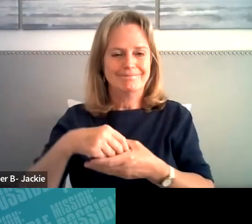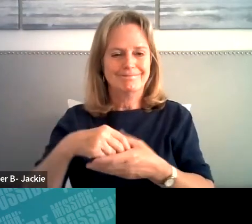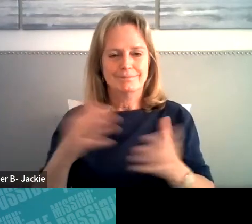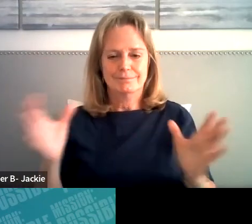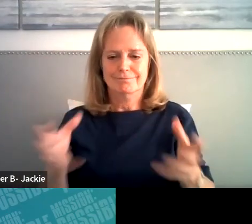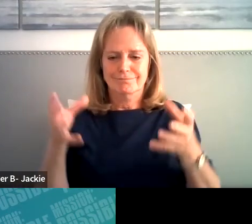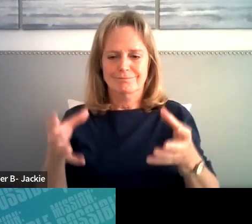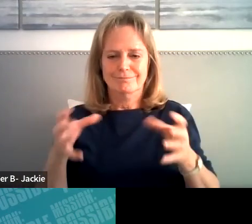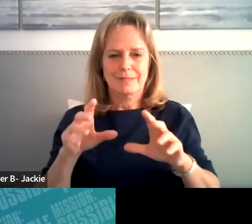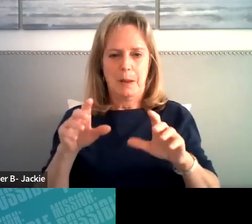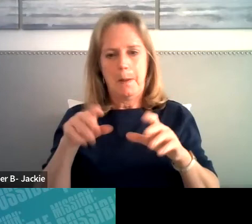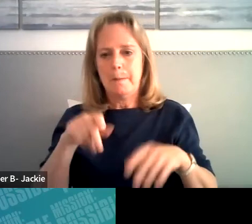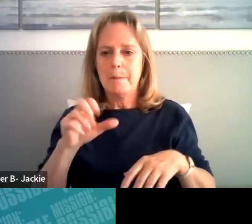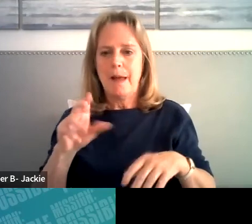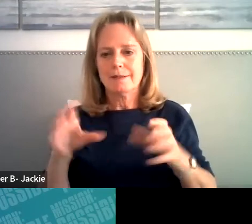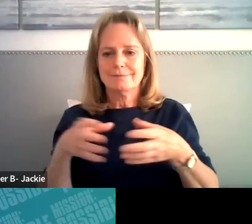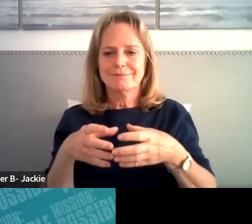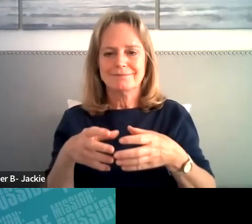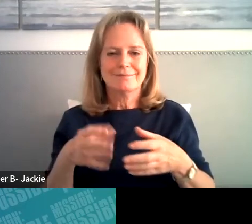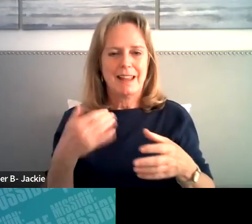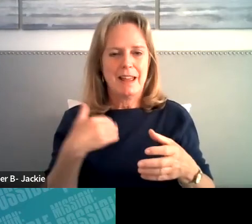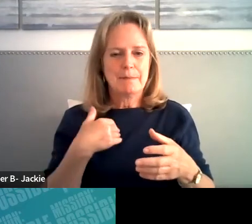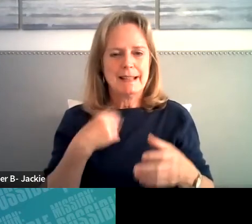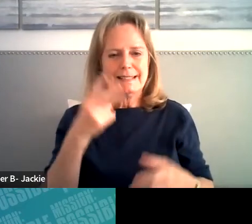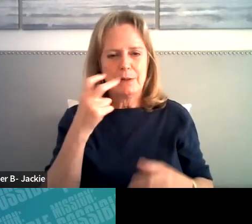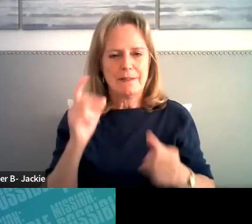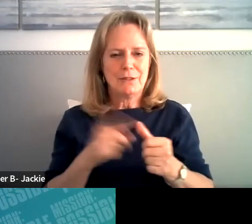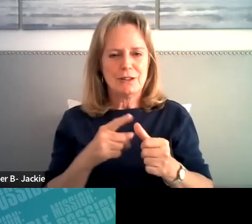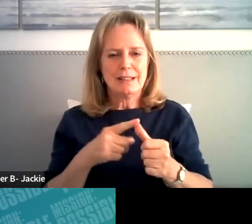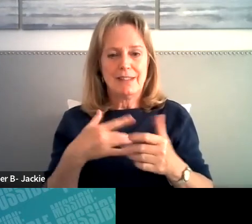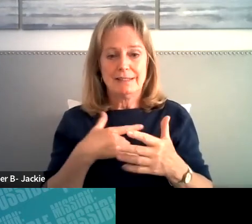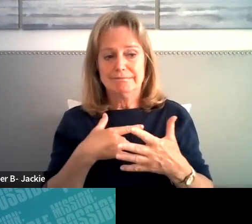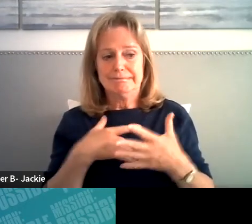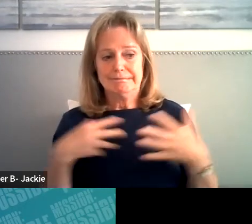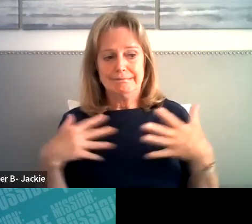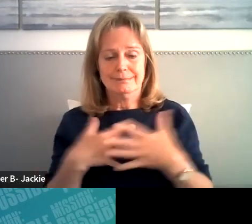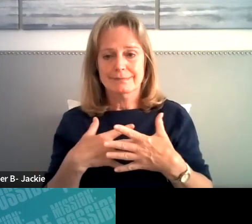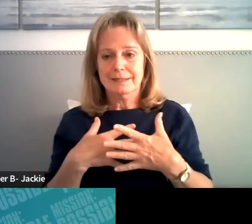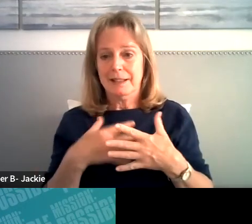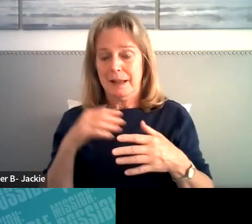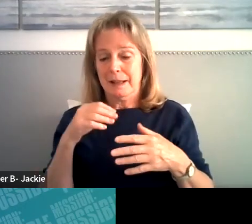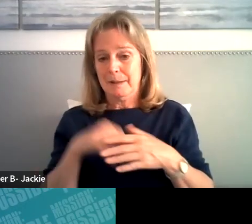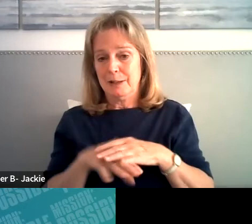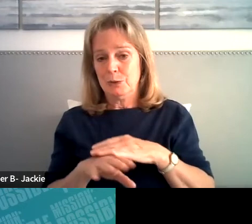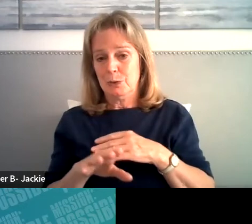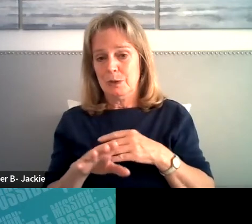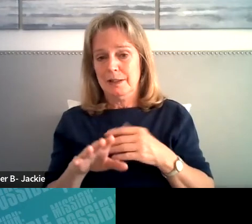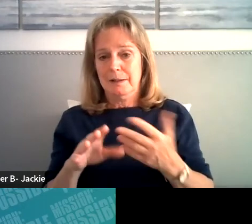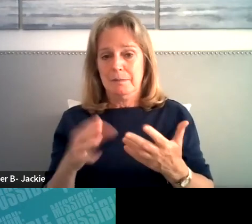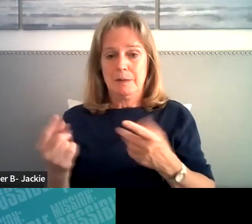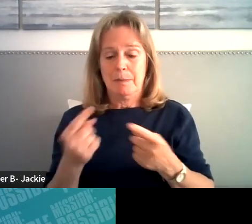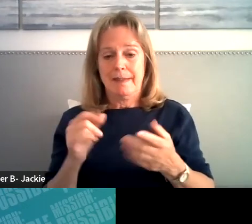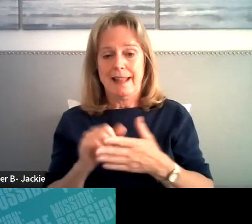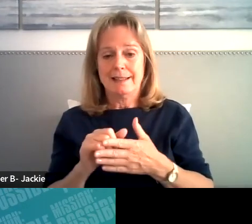I guess you would say. Yeah, initially I had my doubts. I was scared coming into, something that